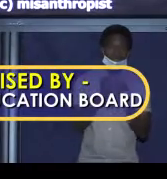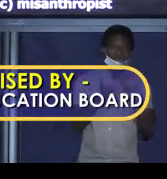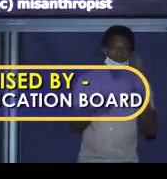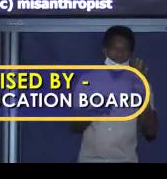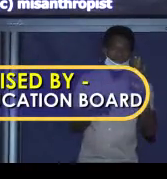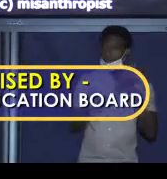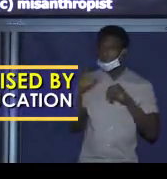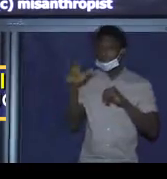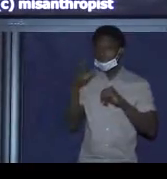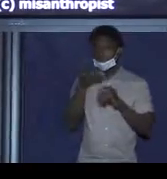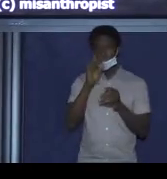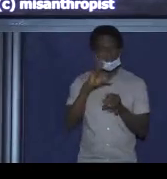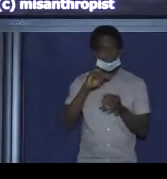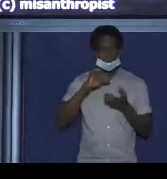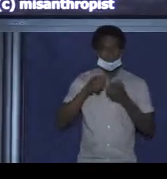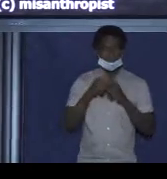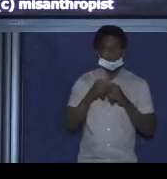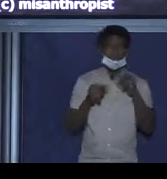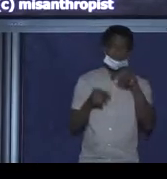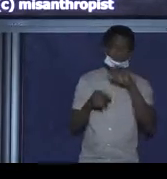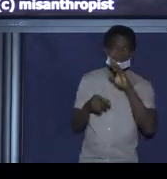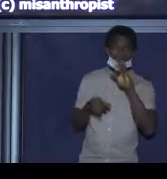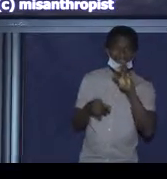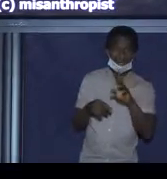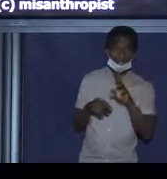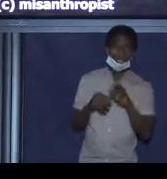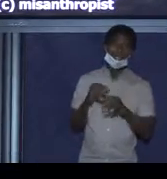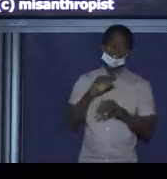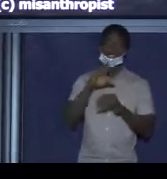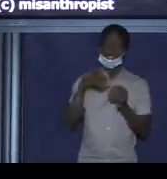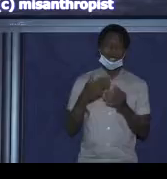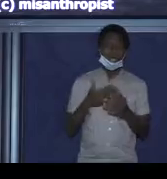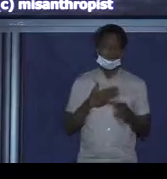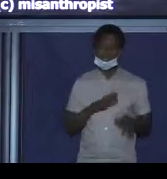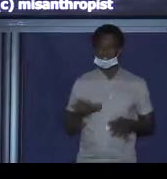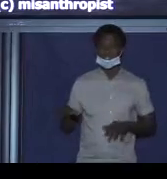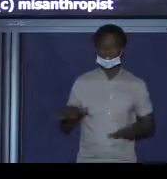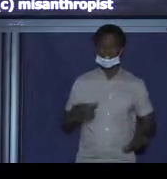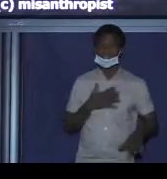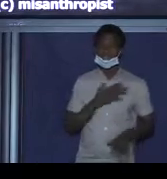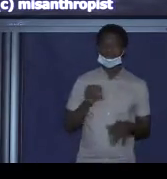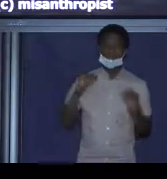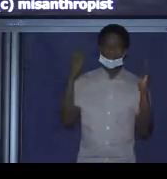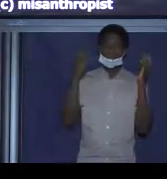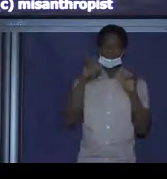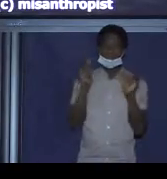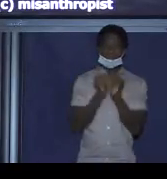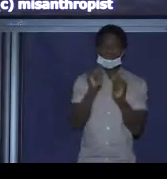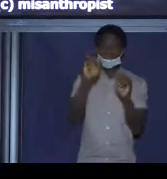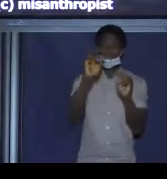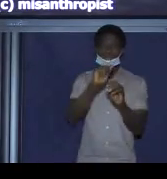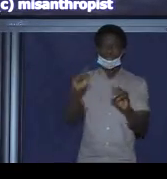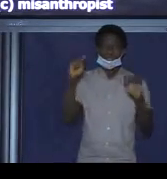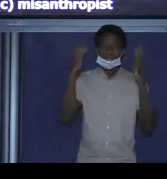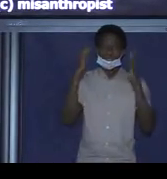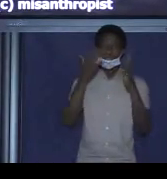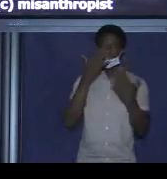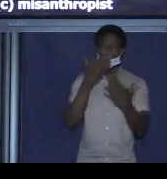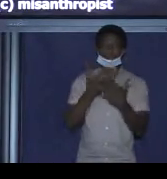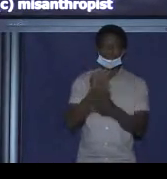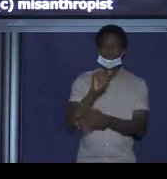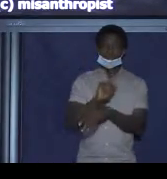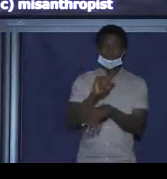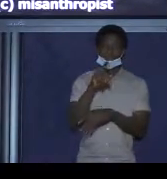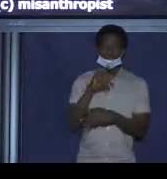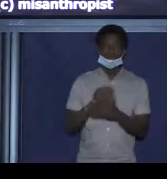4. You 3. There's no problem. You are all smart children, and I celebrate you with a cheer. Good